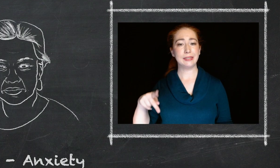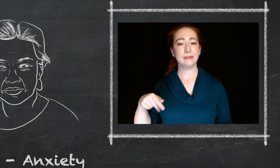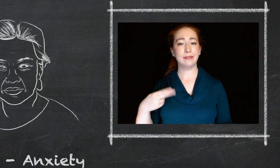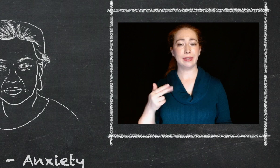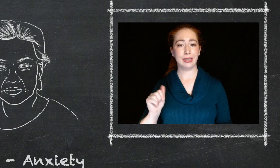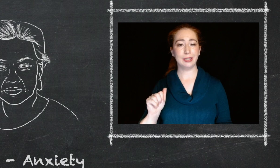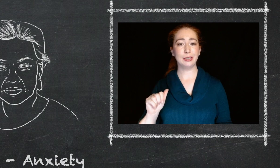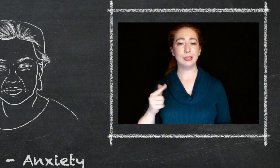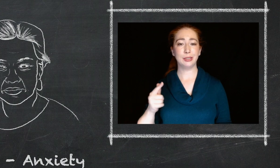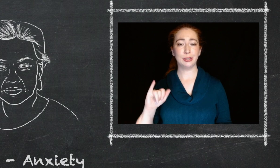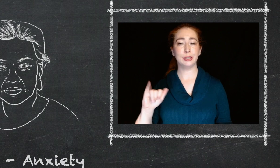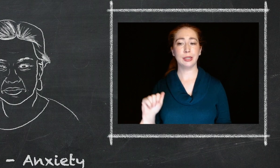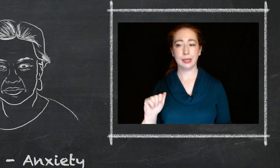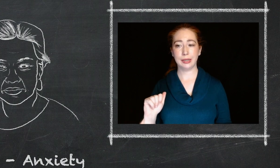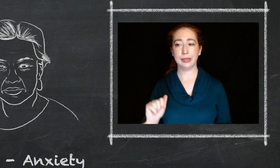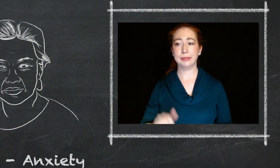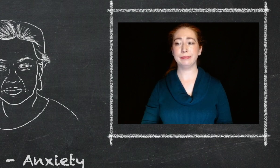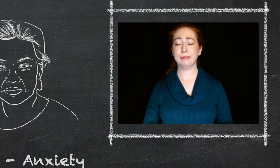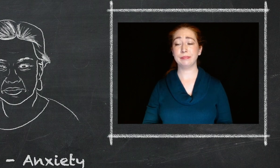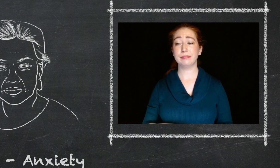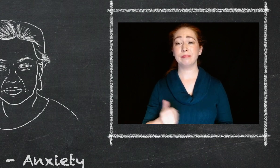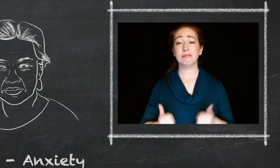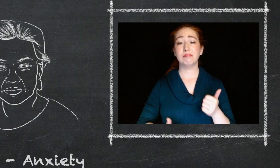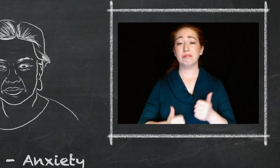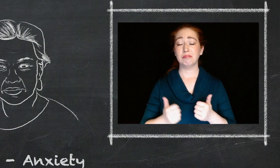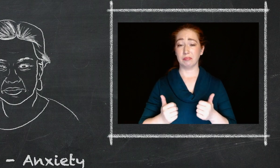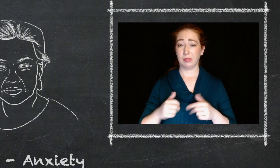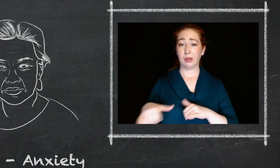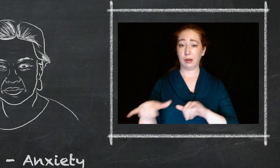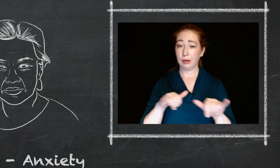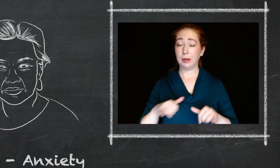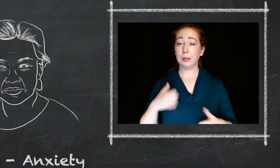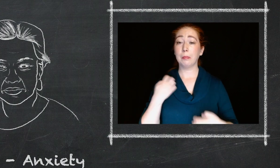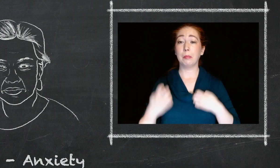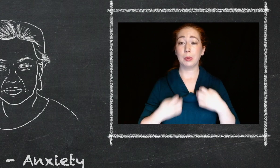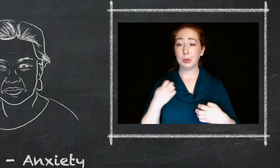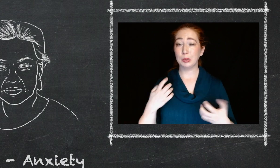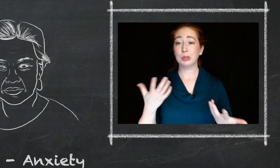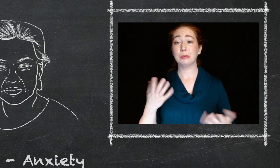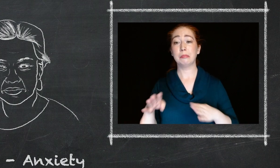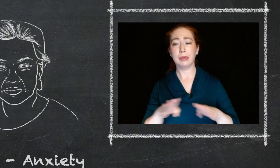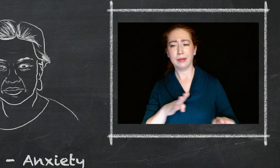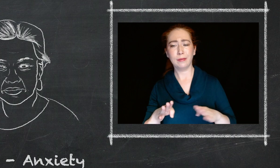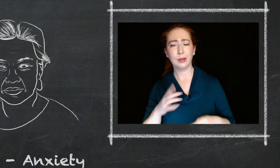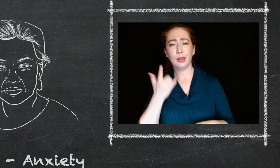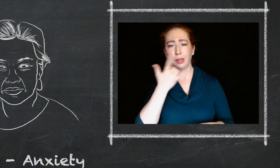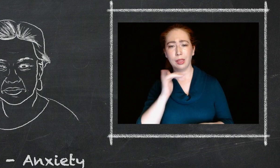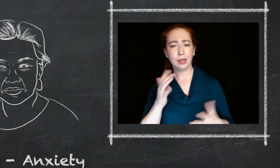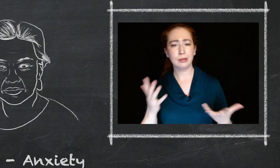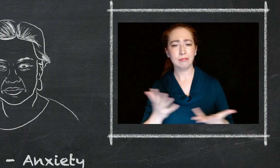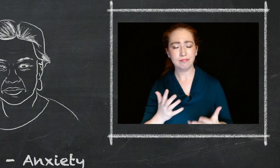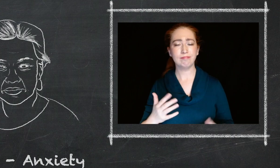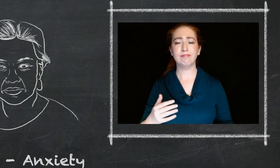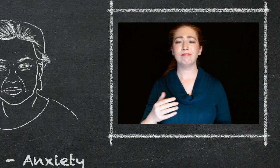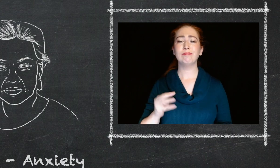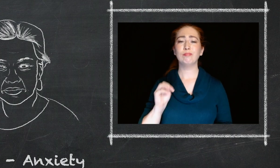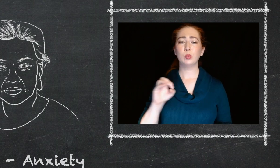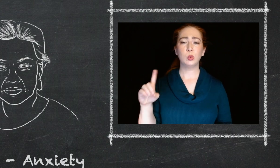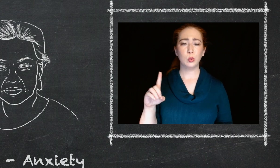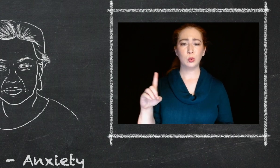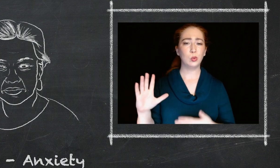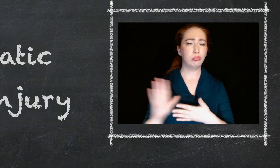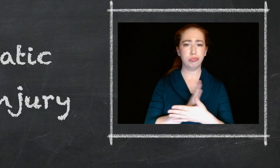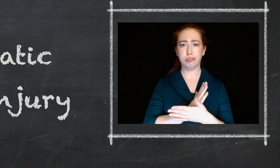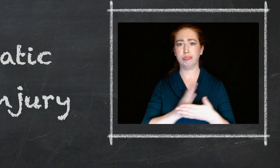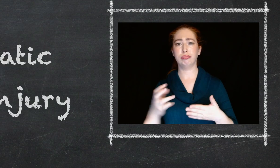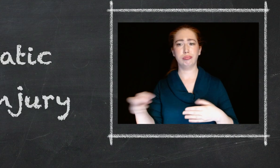Common emotional or behavioral conditions include mood swings, depression, anxiety, and